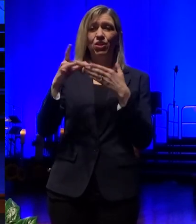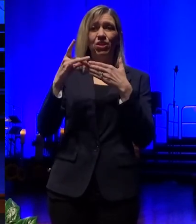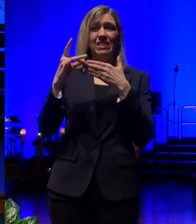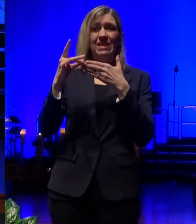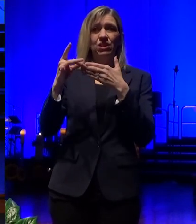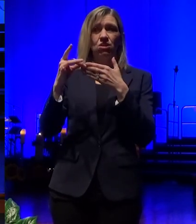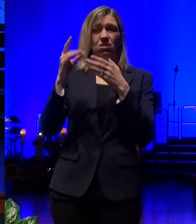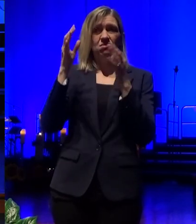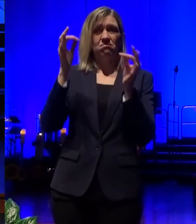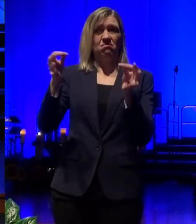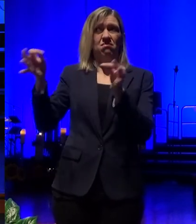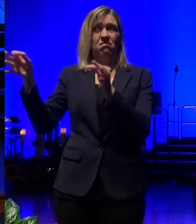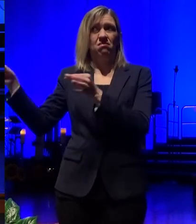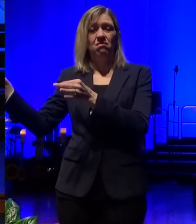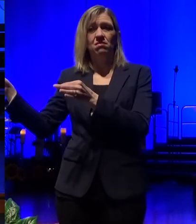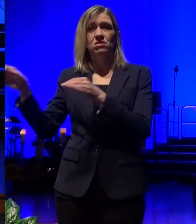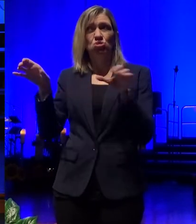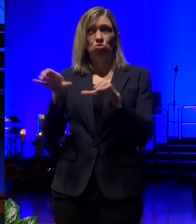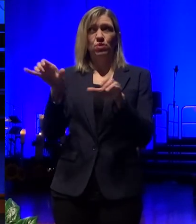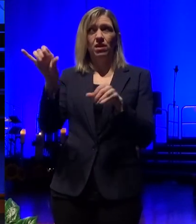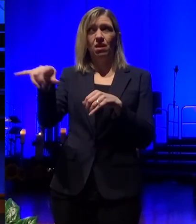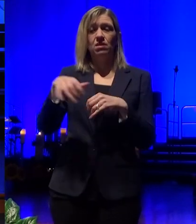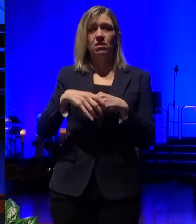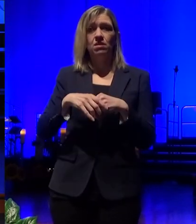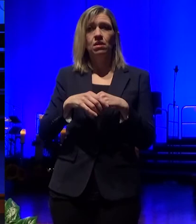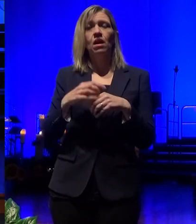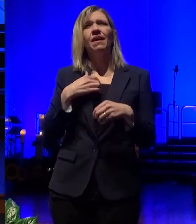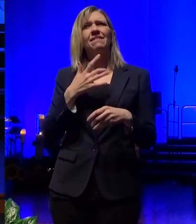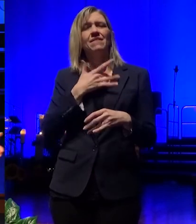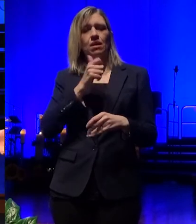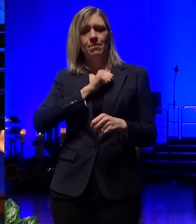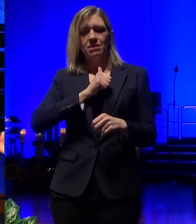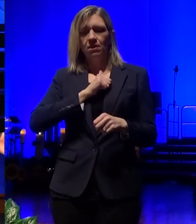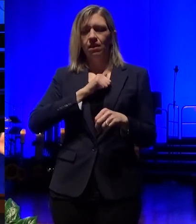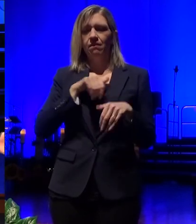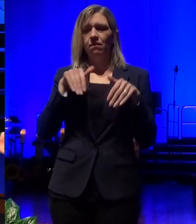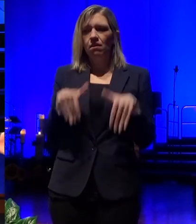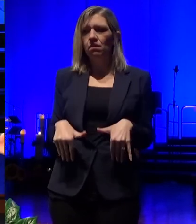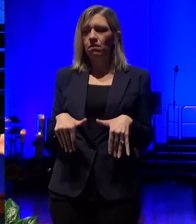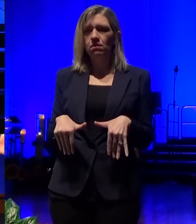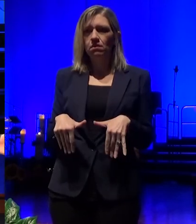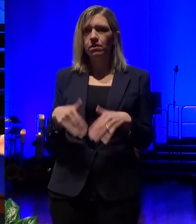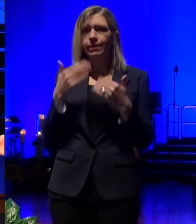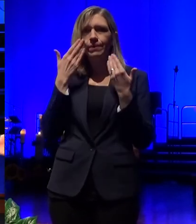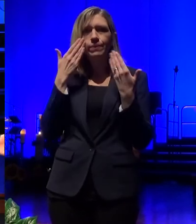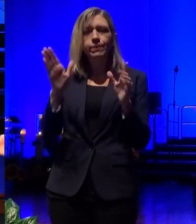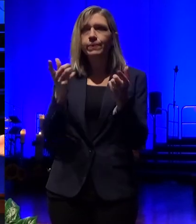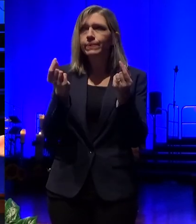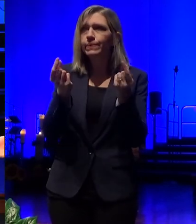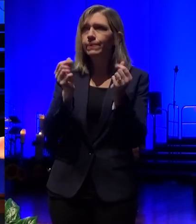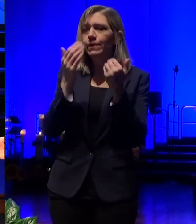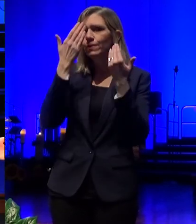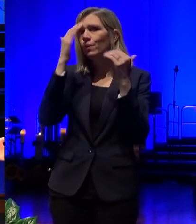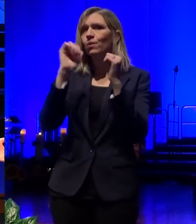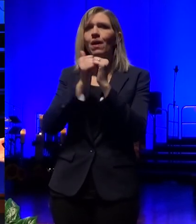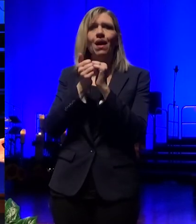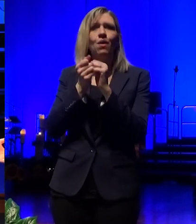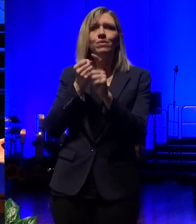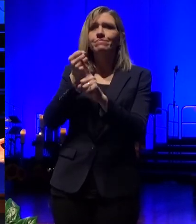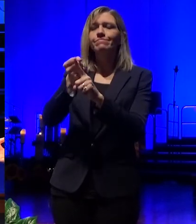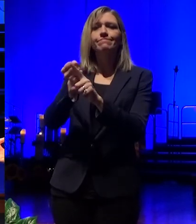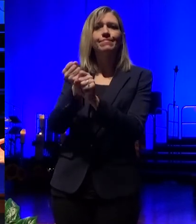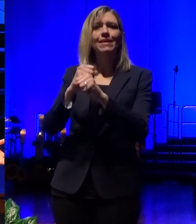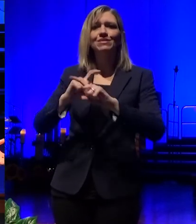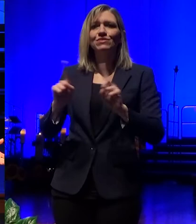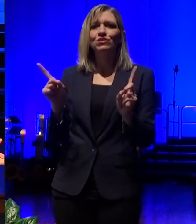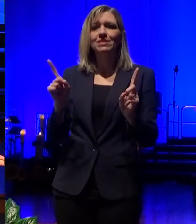doing. And I felt myself say, I don't know what to do. I don't know how to make a difference here.